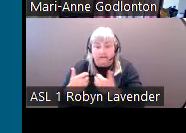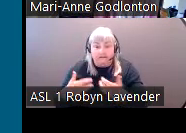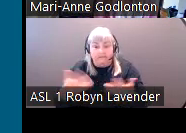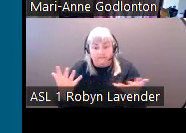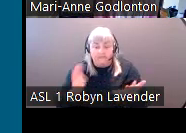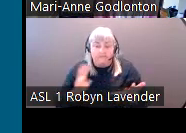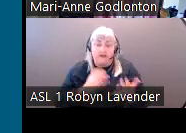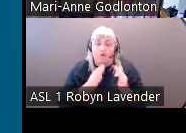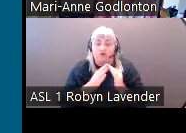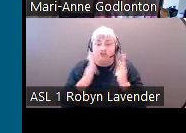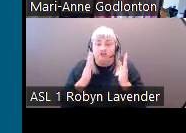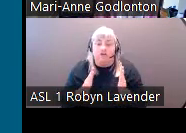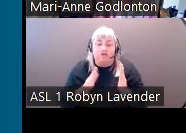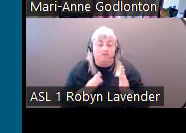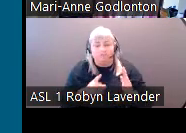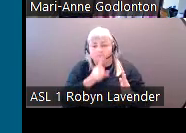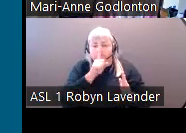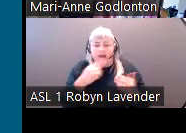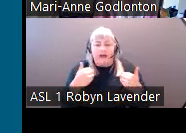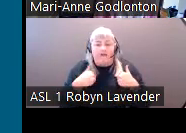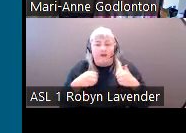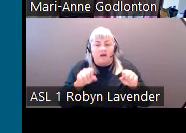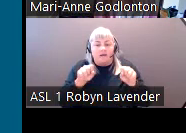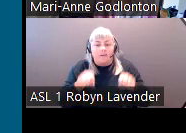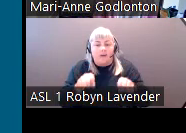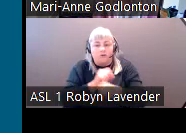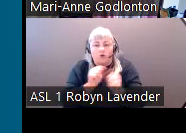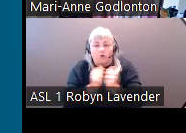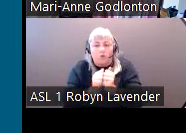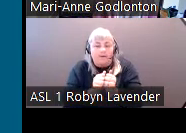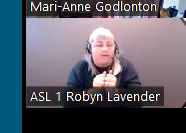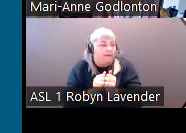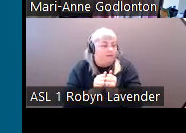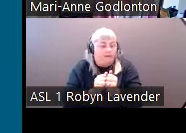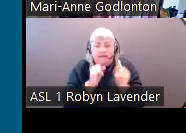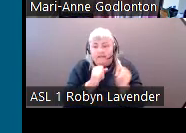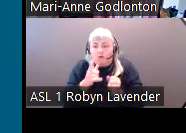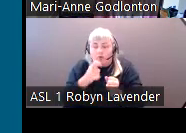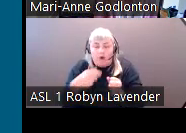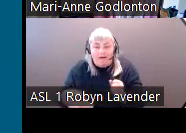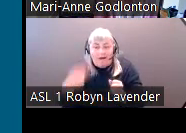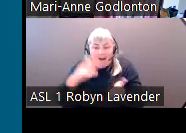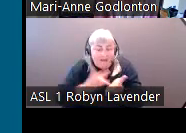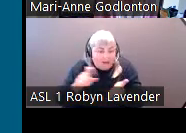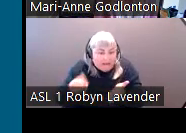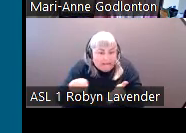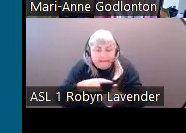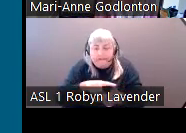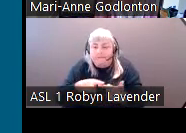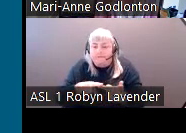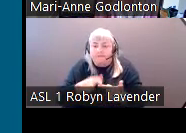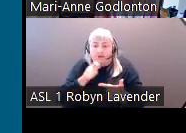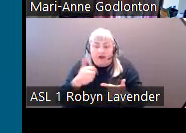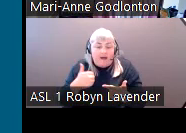the capacity to work with individuals that have high medical needs or don't have a level of